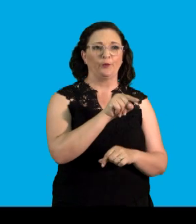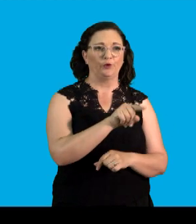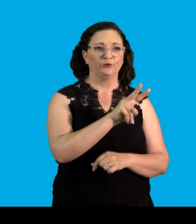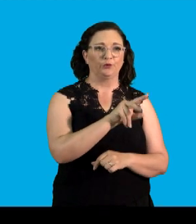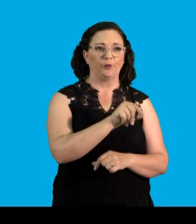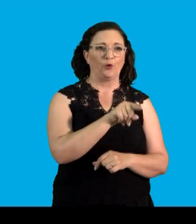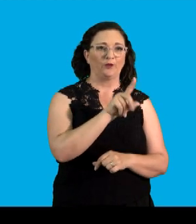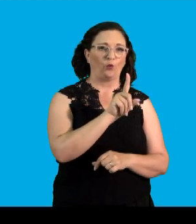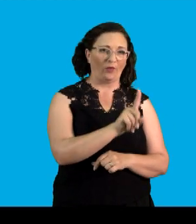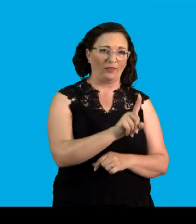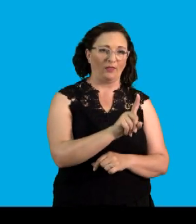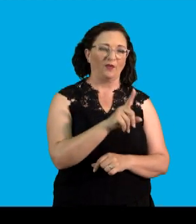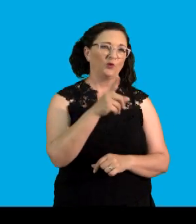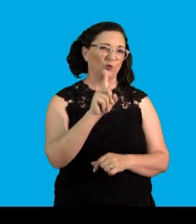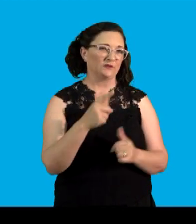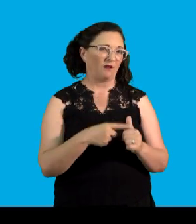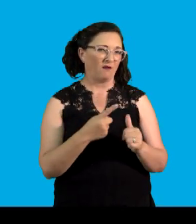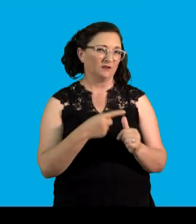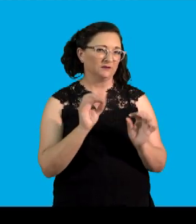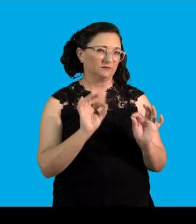1.2.1. Which one is the correct answer?